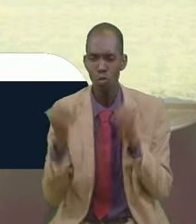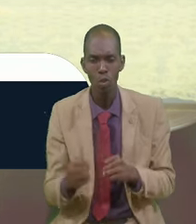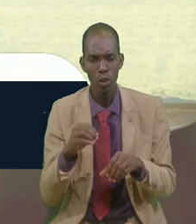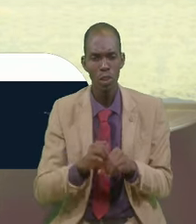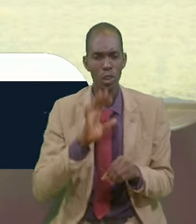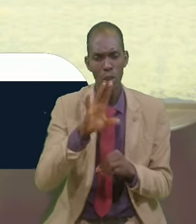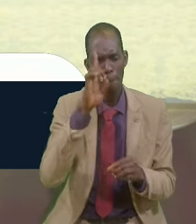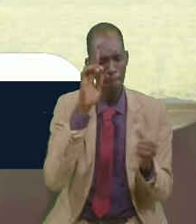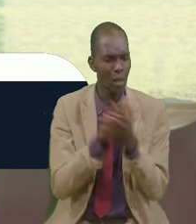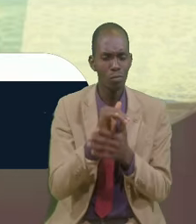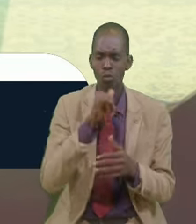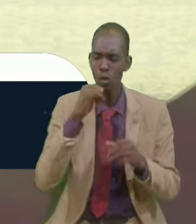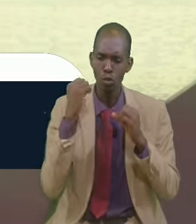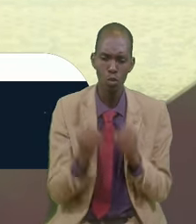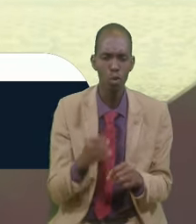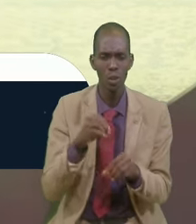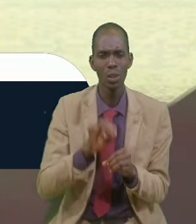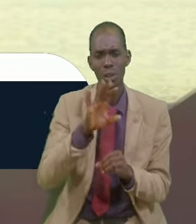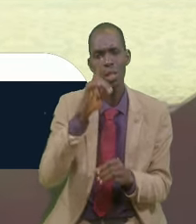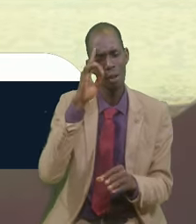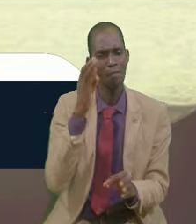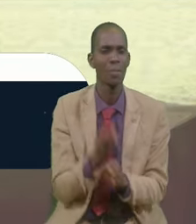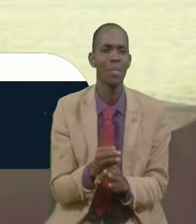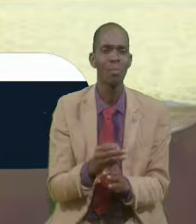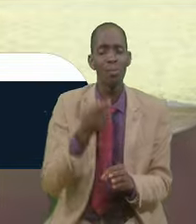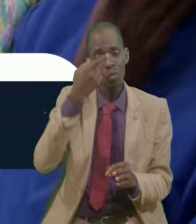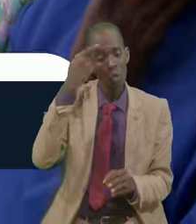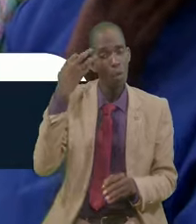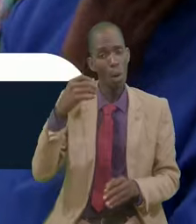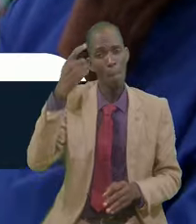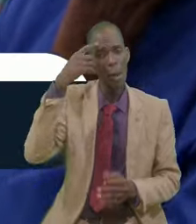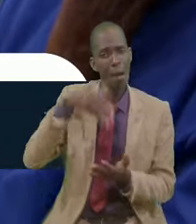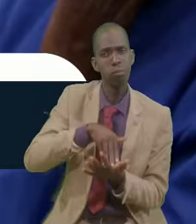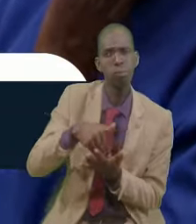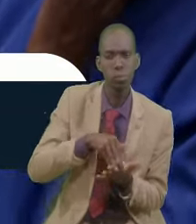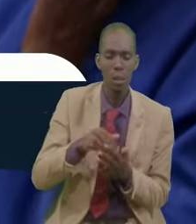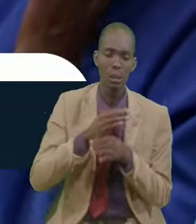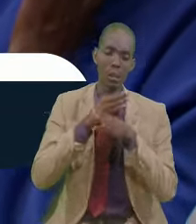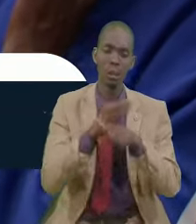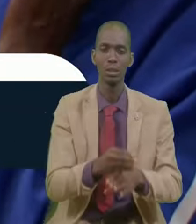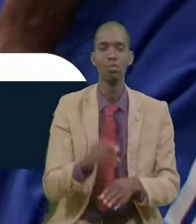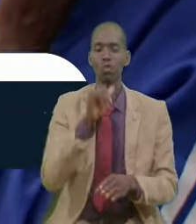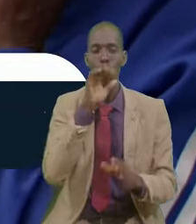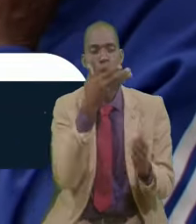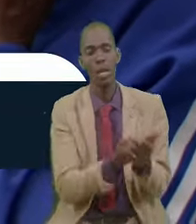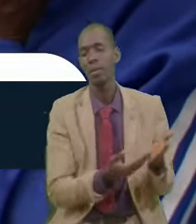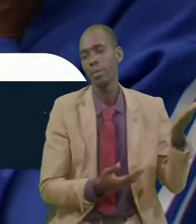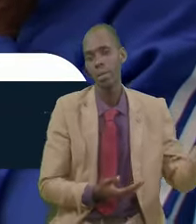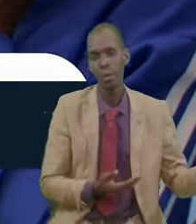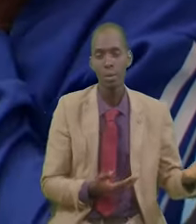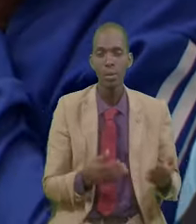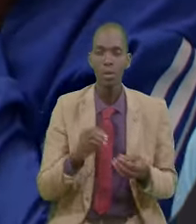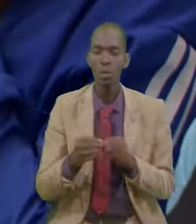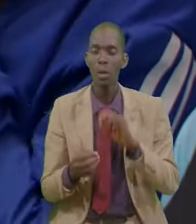not strong in their faith. It was the feebleness of their mind that stopped them. Number five, faithlessness in